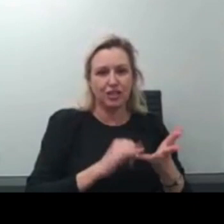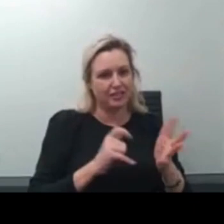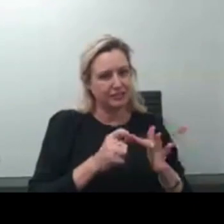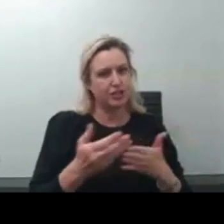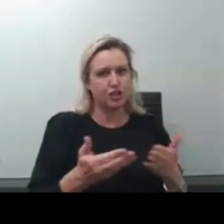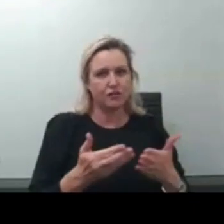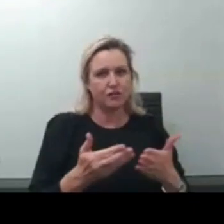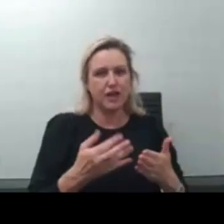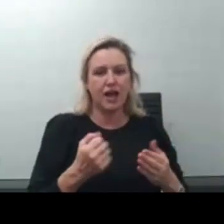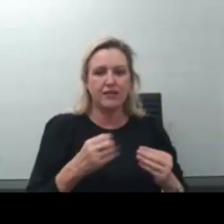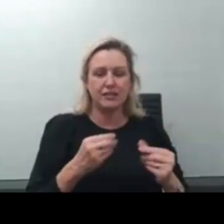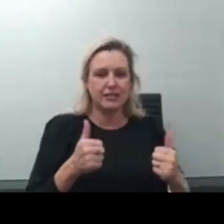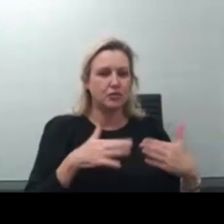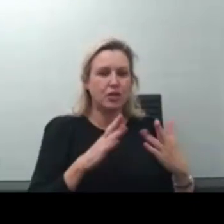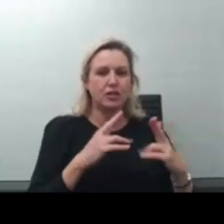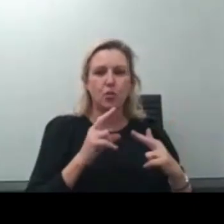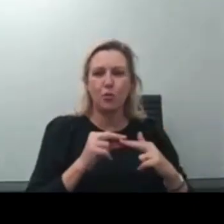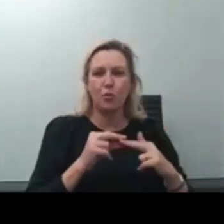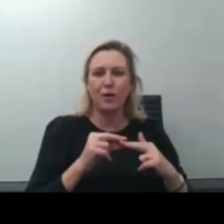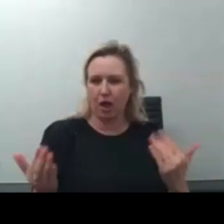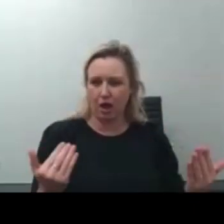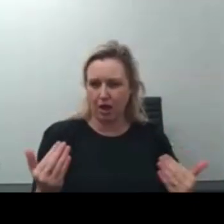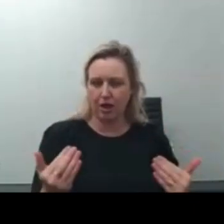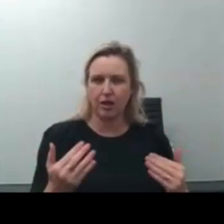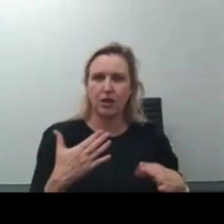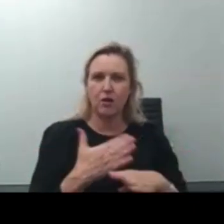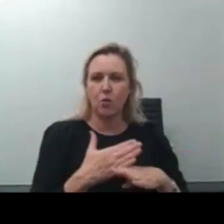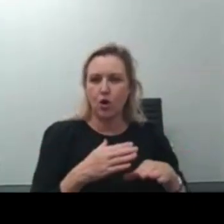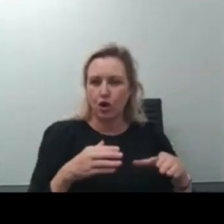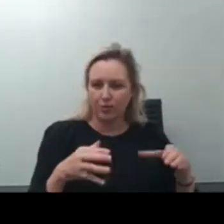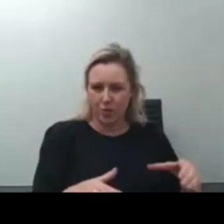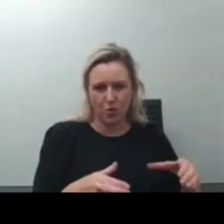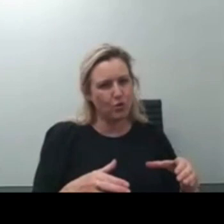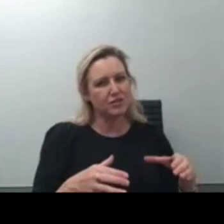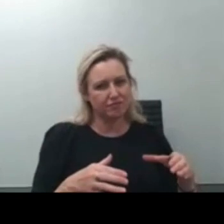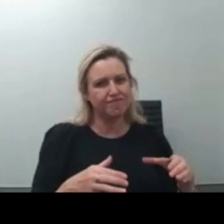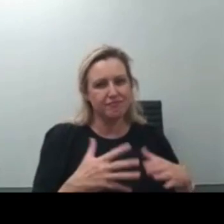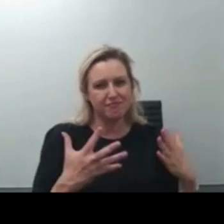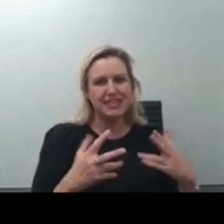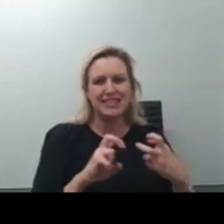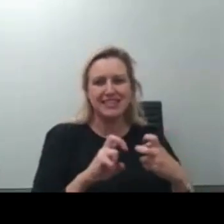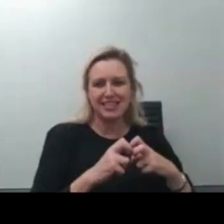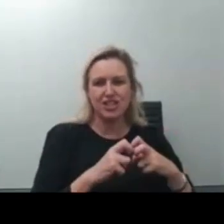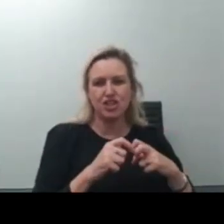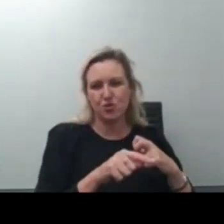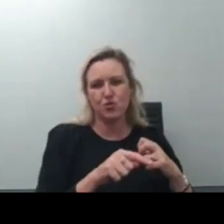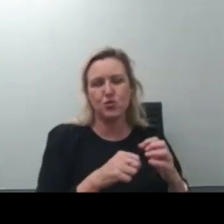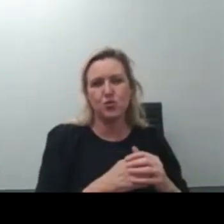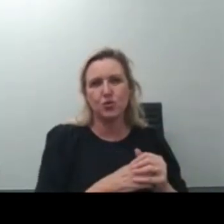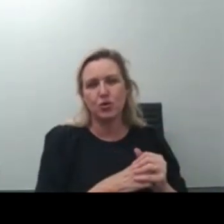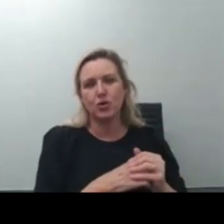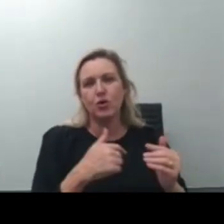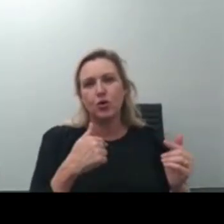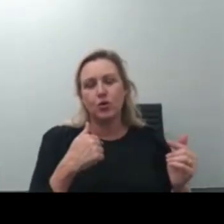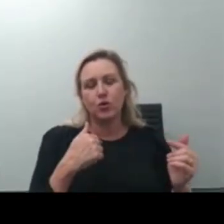some challenges with supply, workforce being one major part of that equation. We are